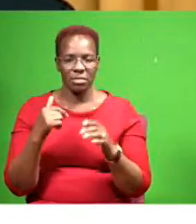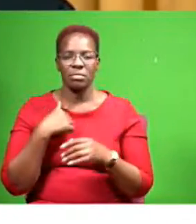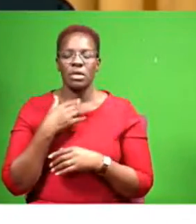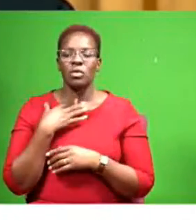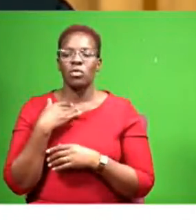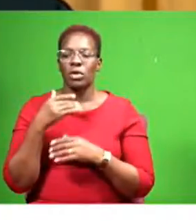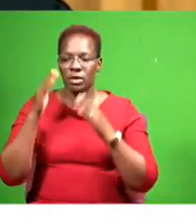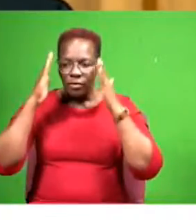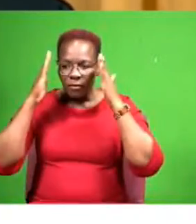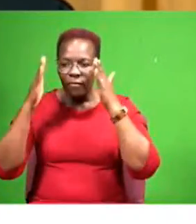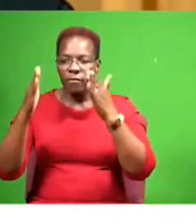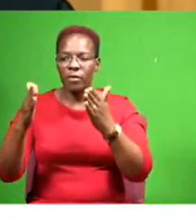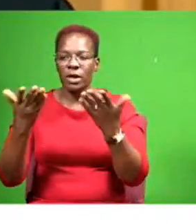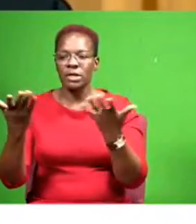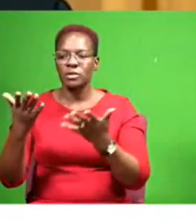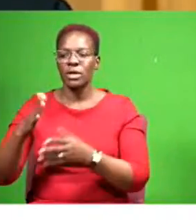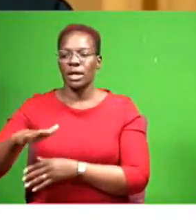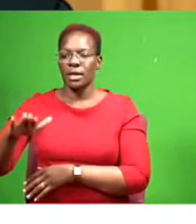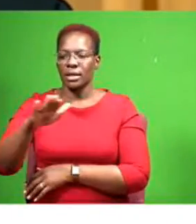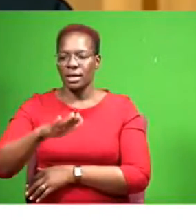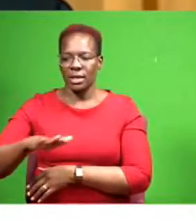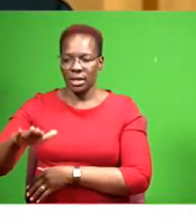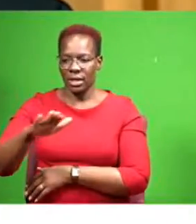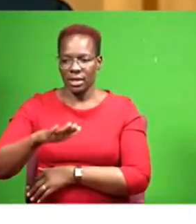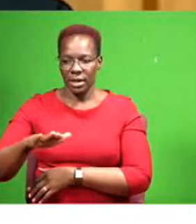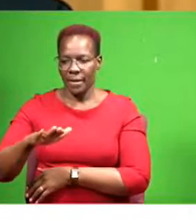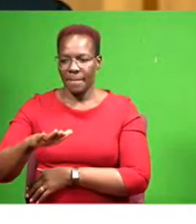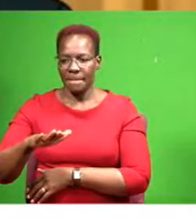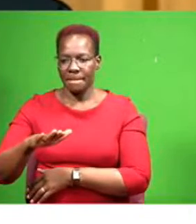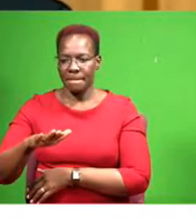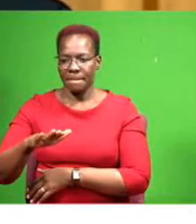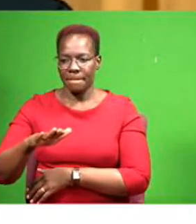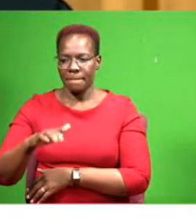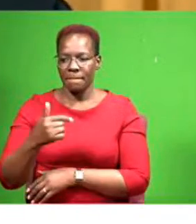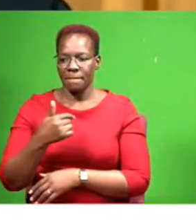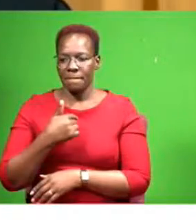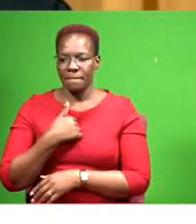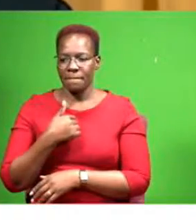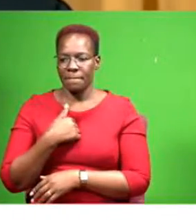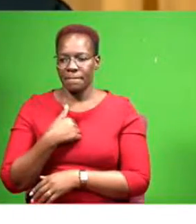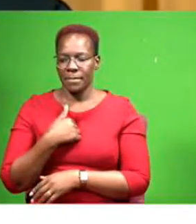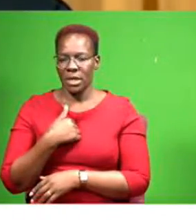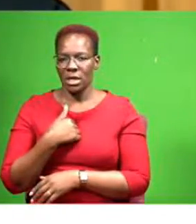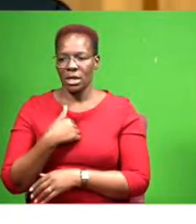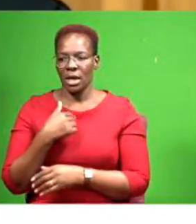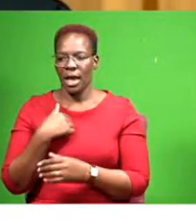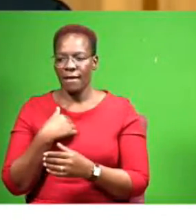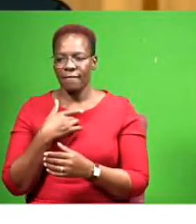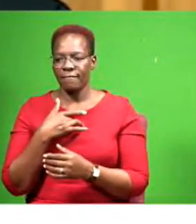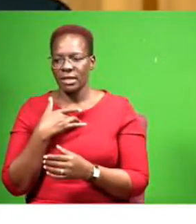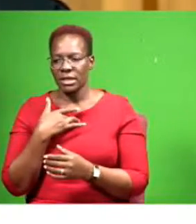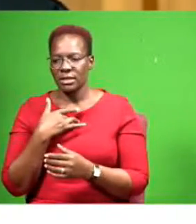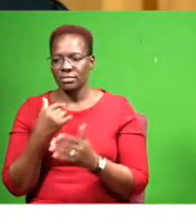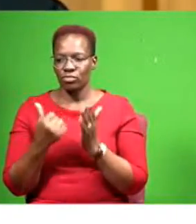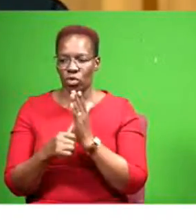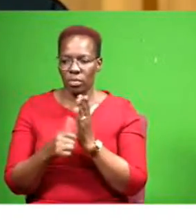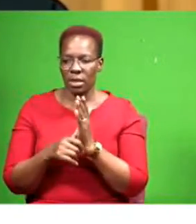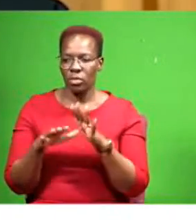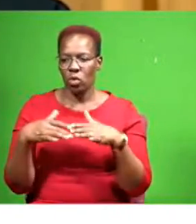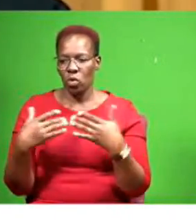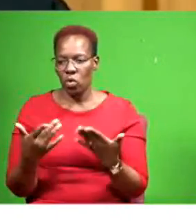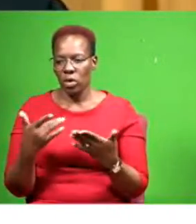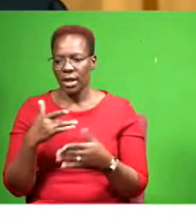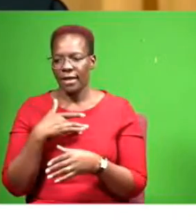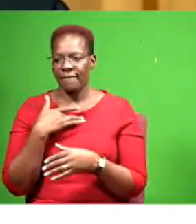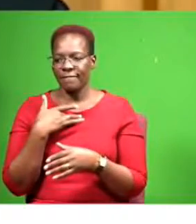on the areas that I have some arguments which differ or which are